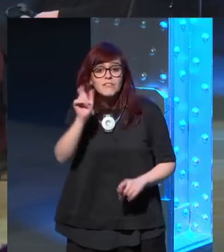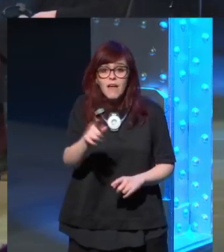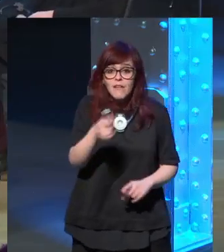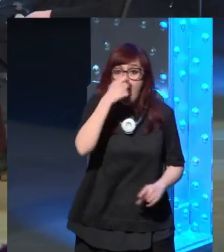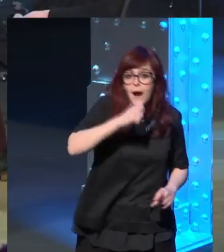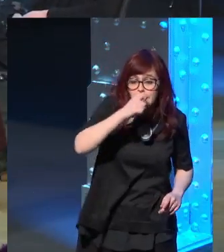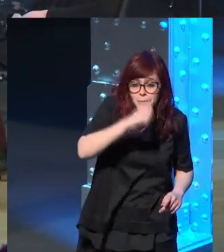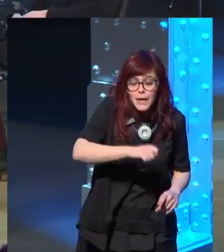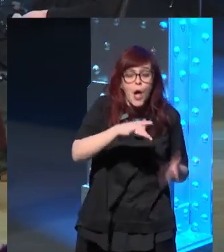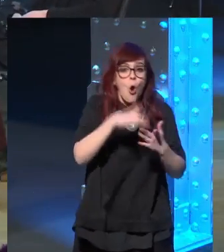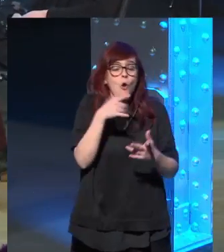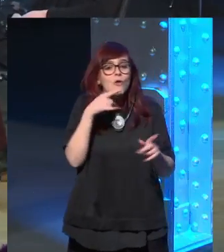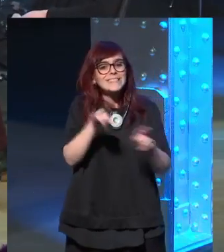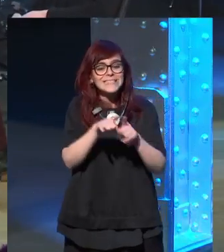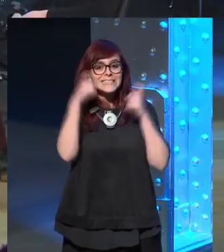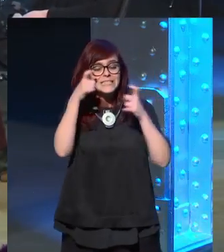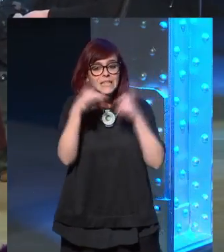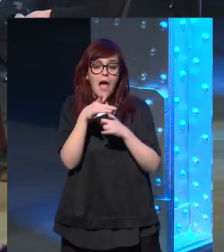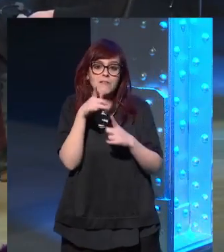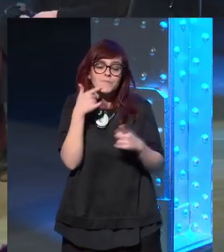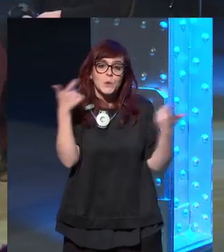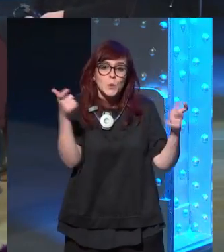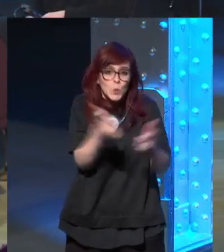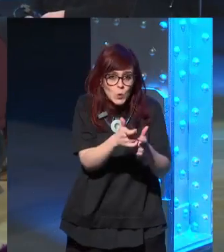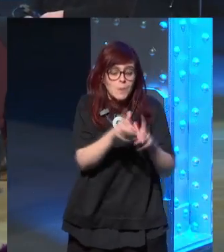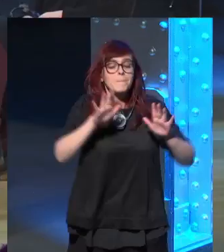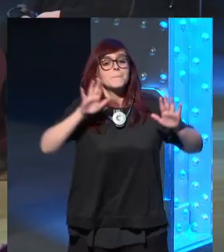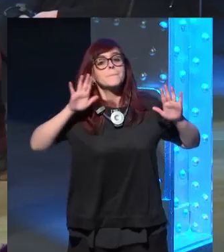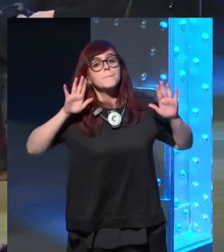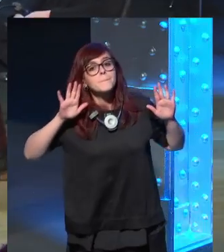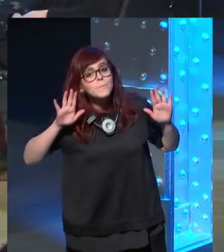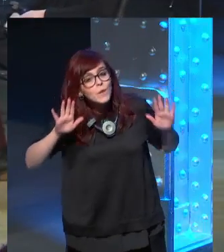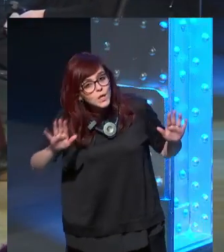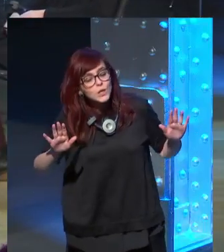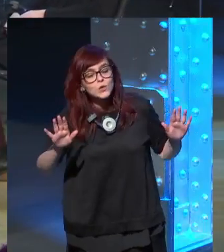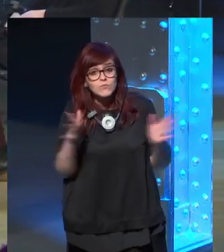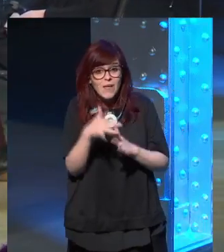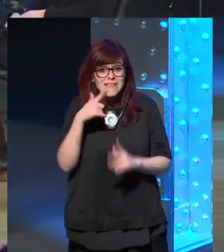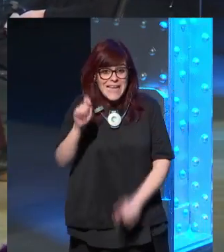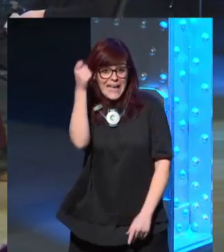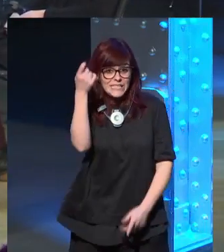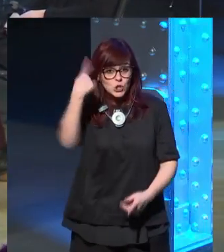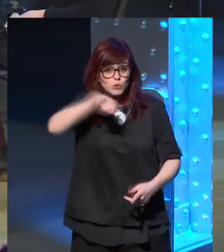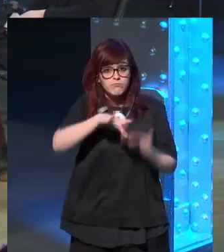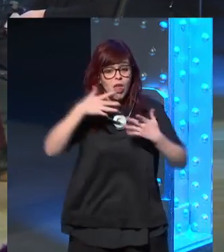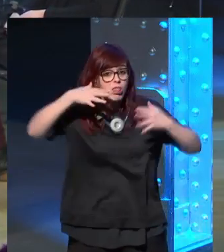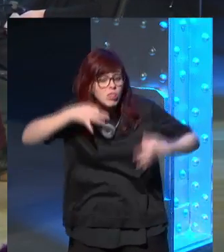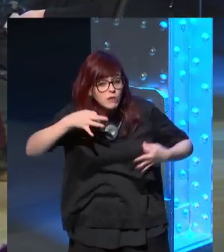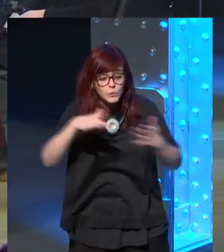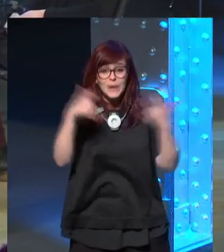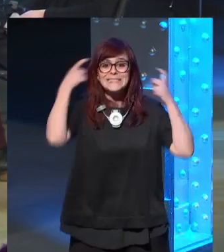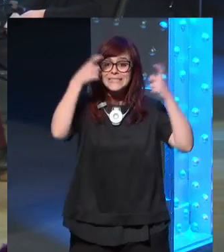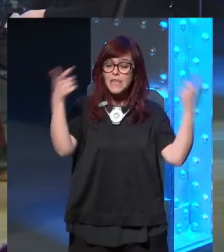so far it's we have not really succeeded to reduce the prevalence.